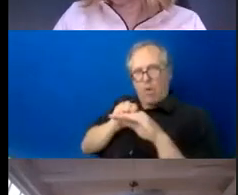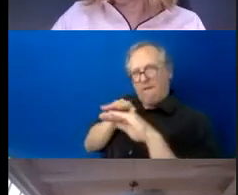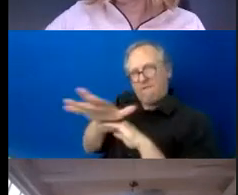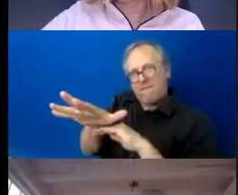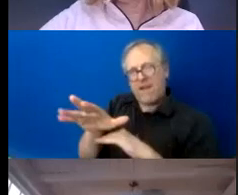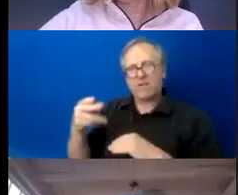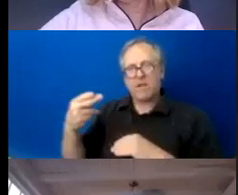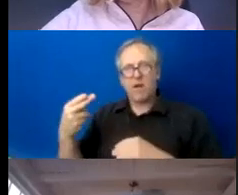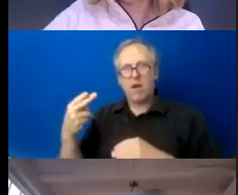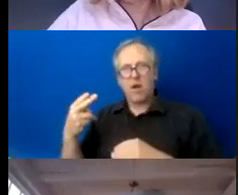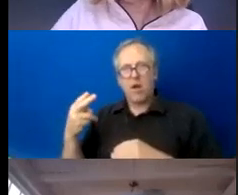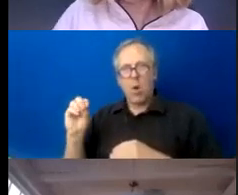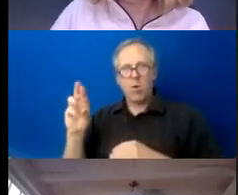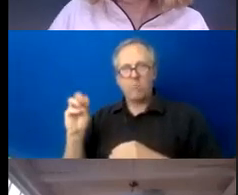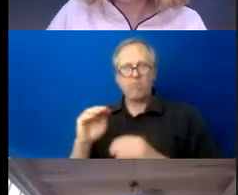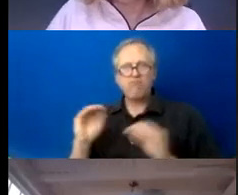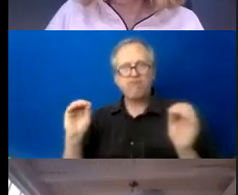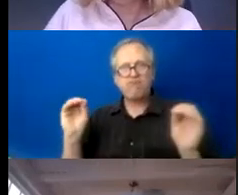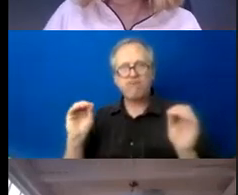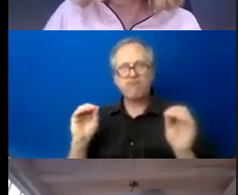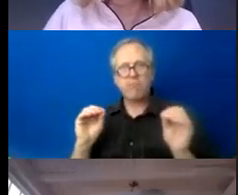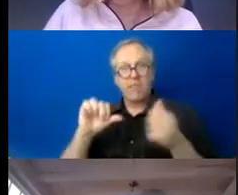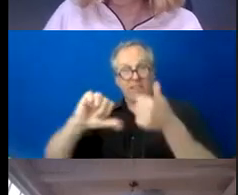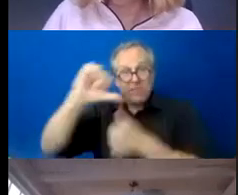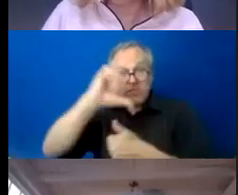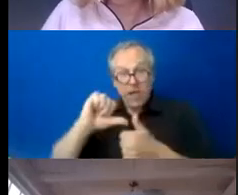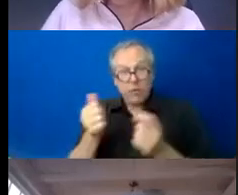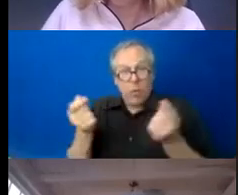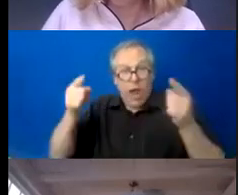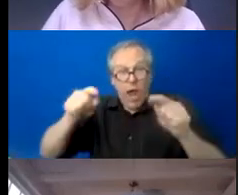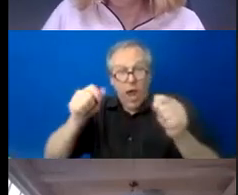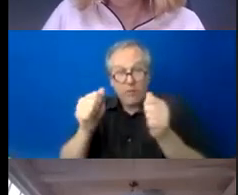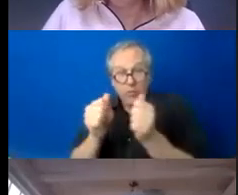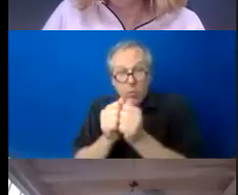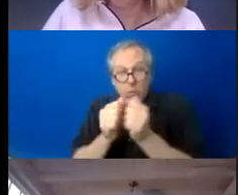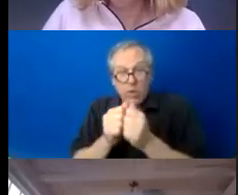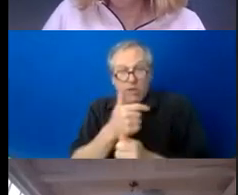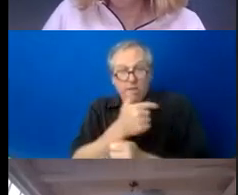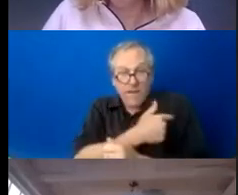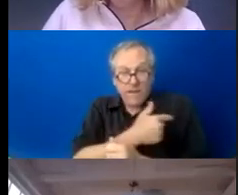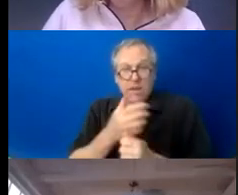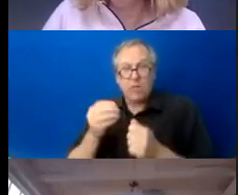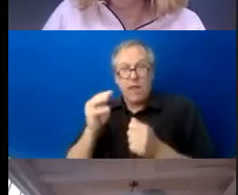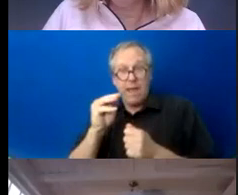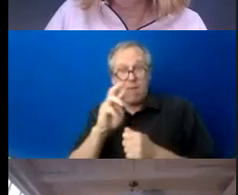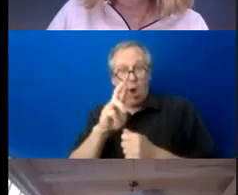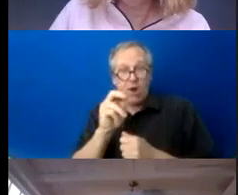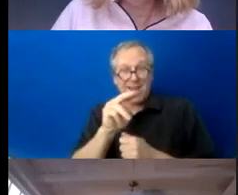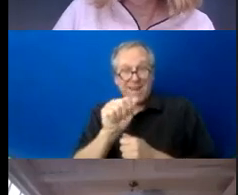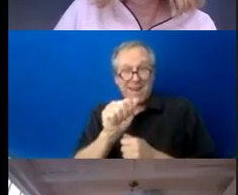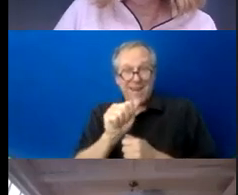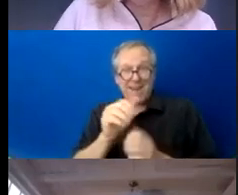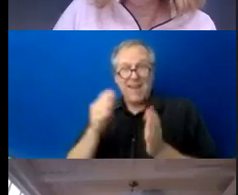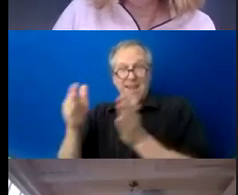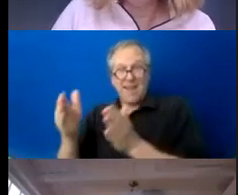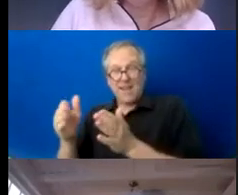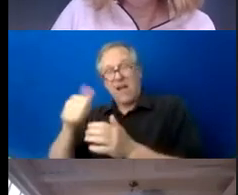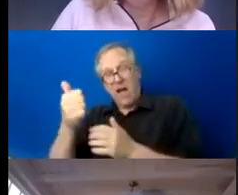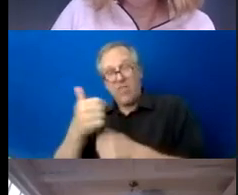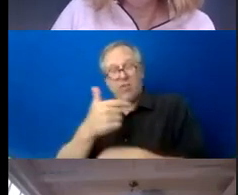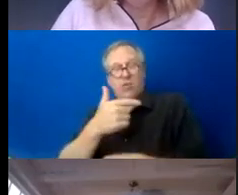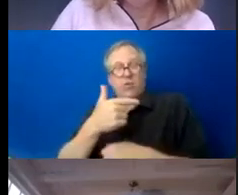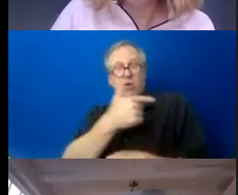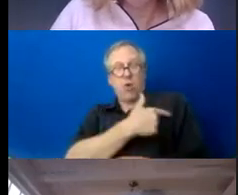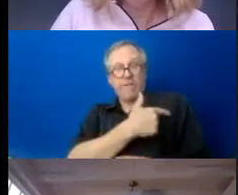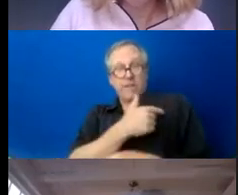in the science of like what's actually happening with both the mRNA vaccines and the other types of COVID